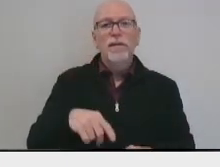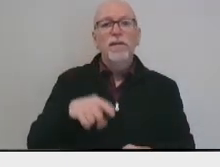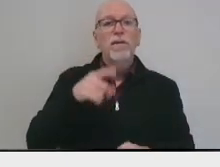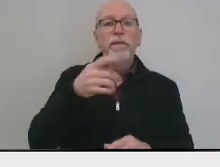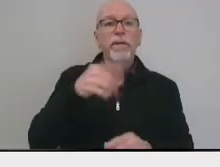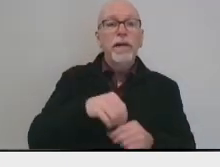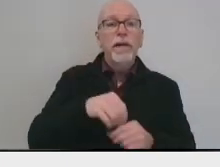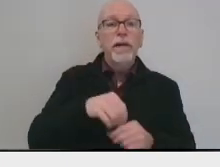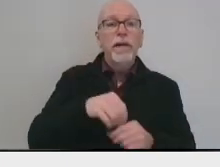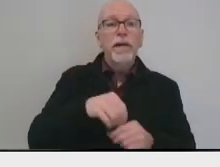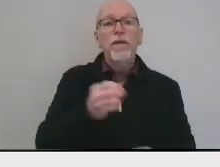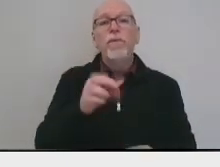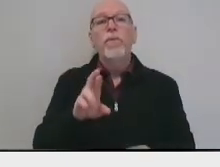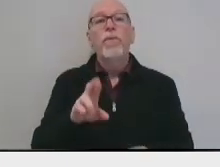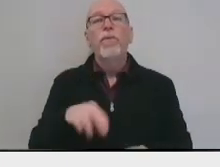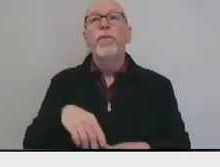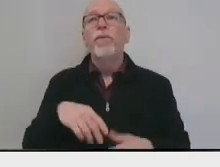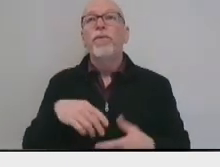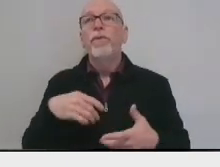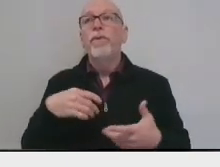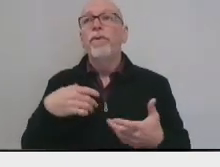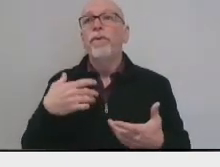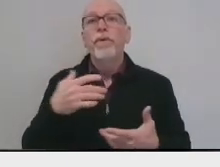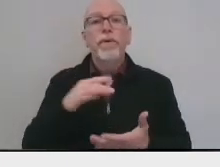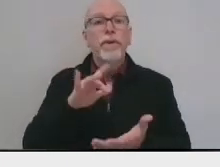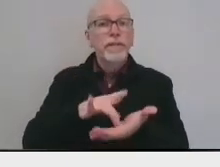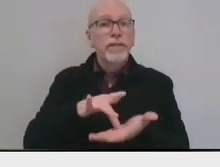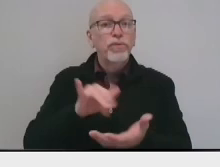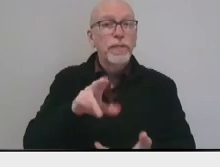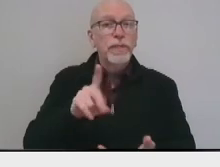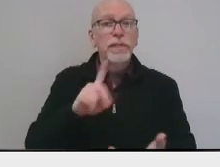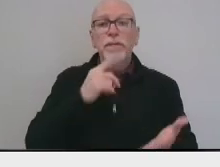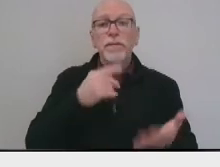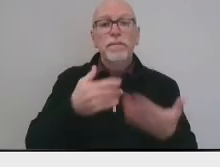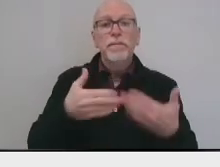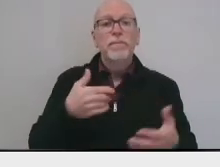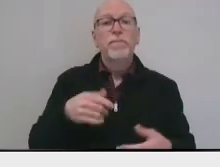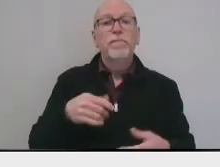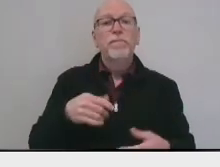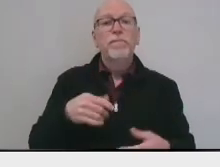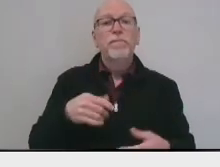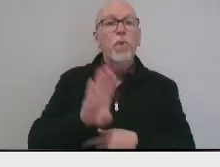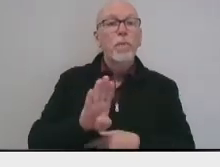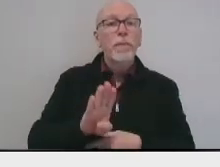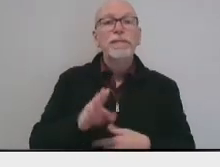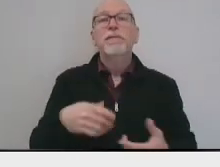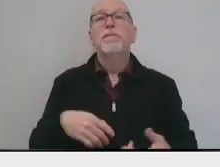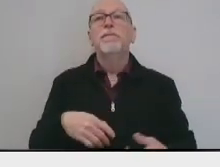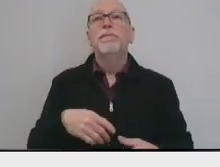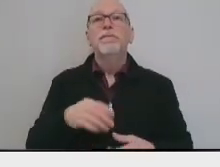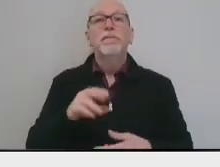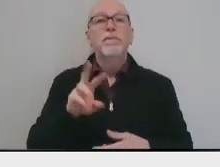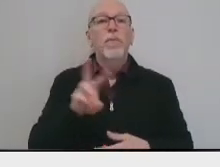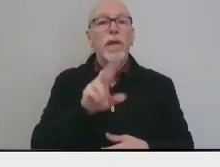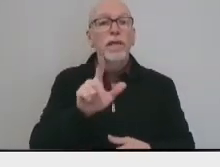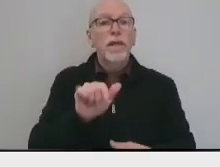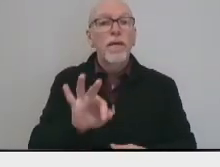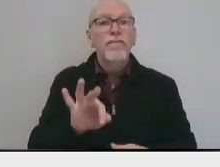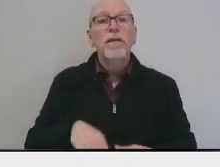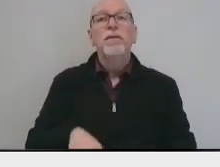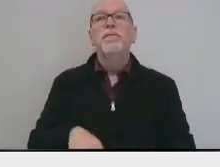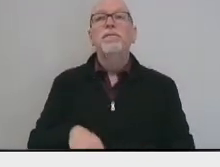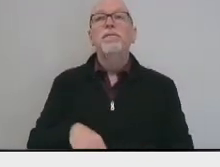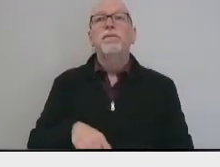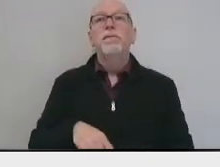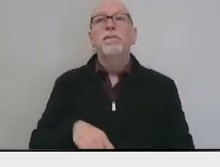in central Indiana, Bloomington, West Lafayette, we're